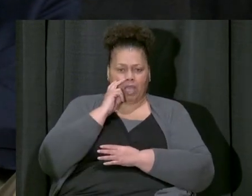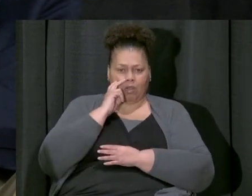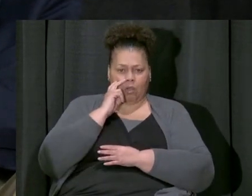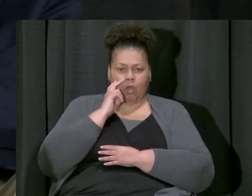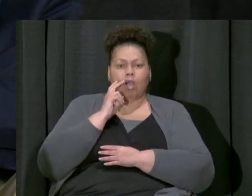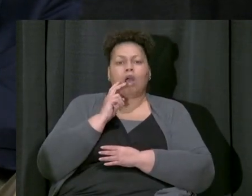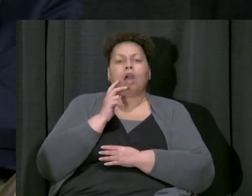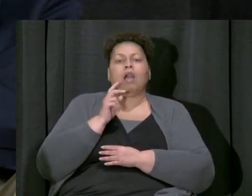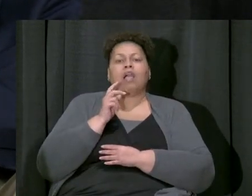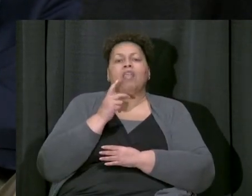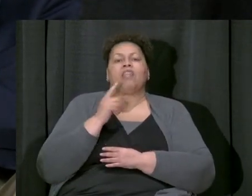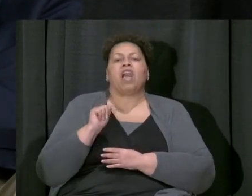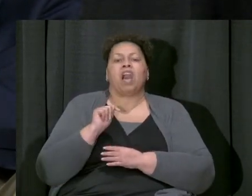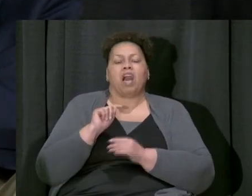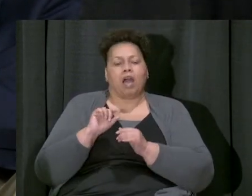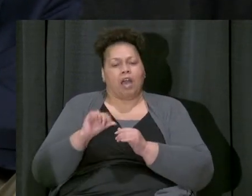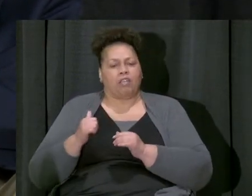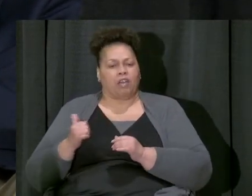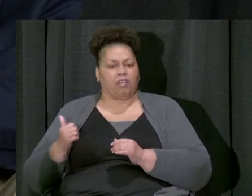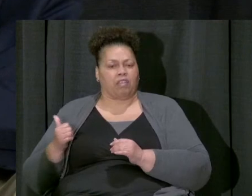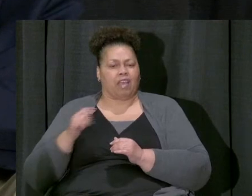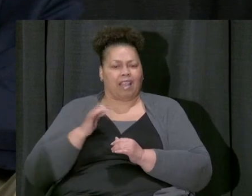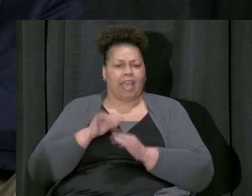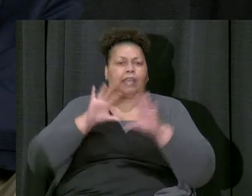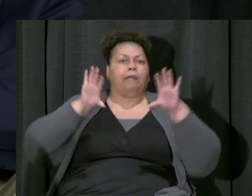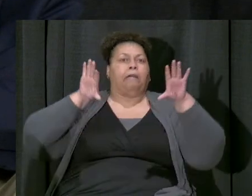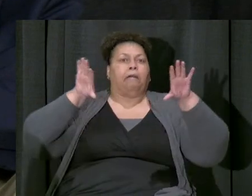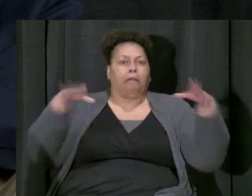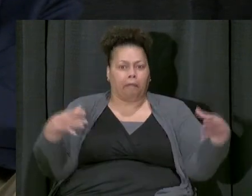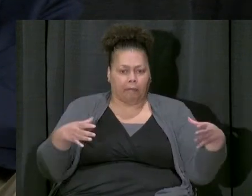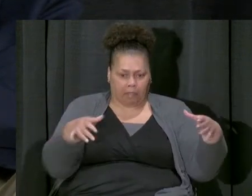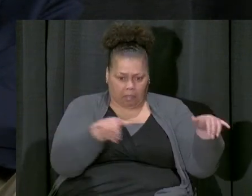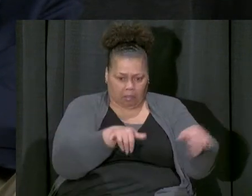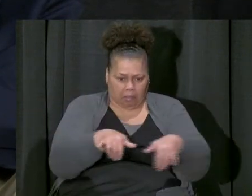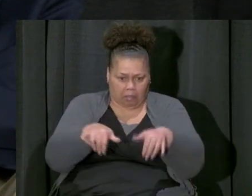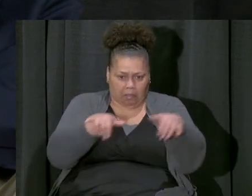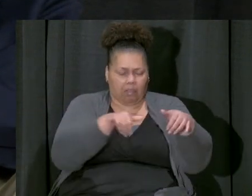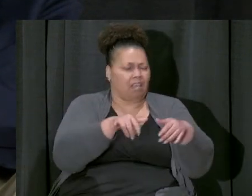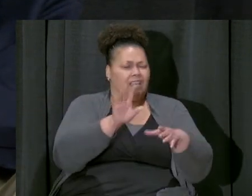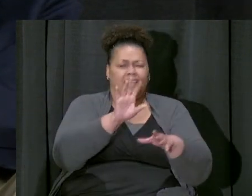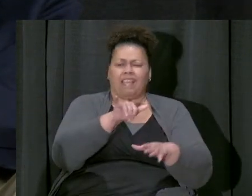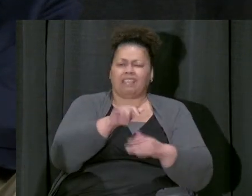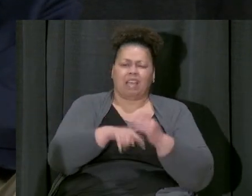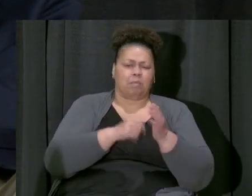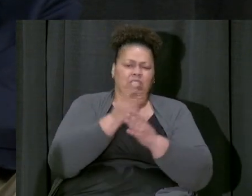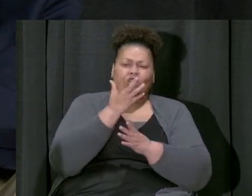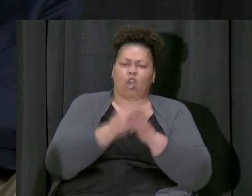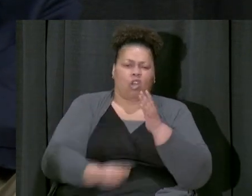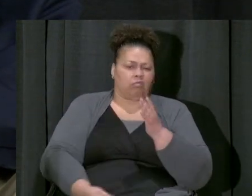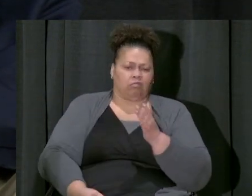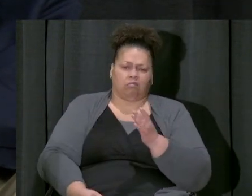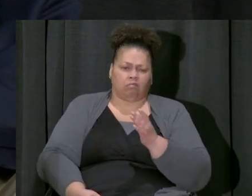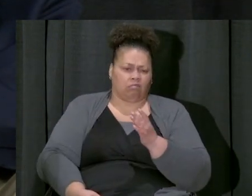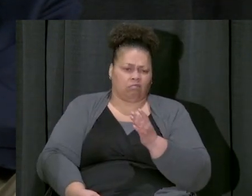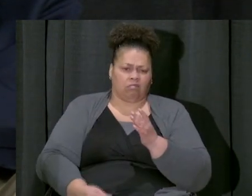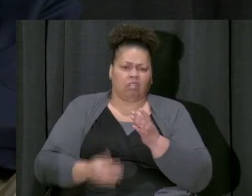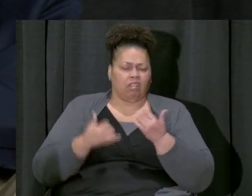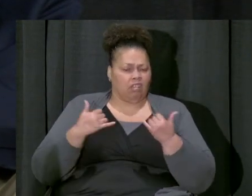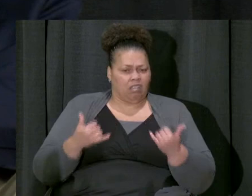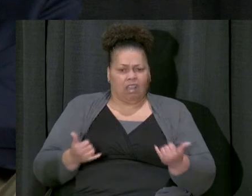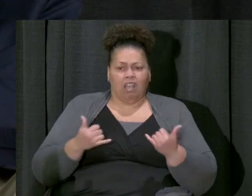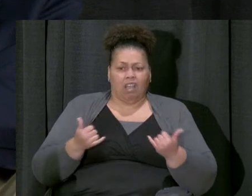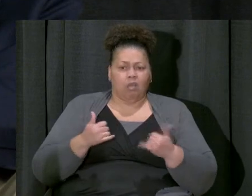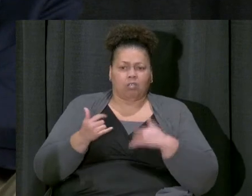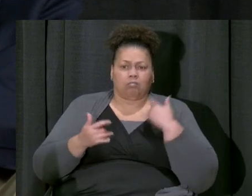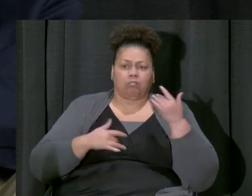within this, you know, like this whole group is all one homogenous group, mm-hmm. is gone. Yeah. And we are now on a